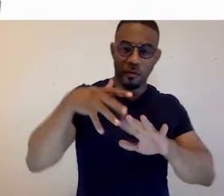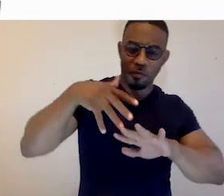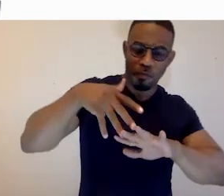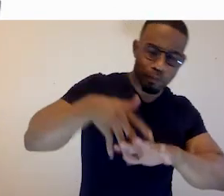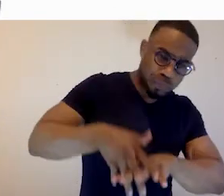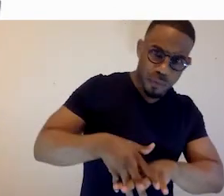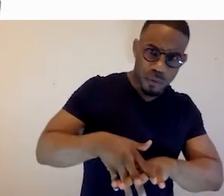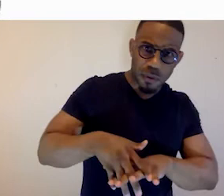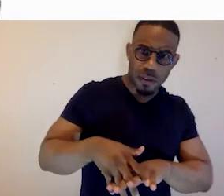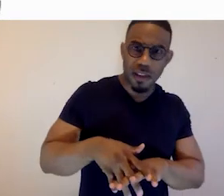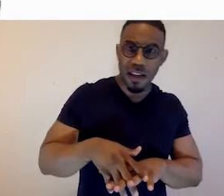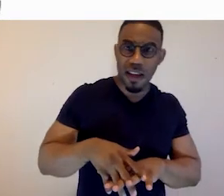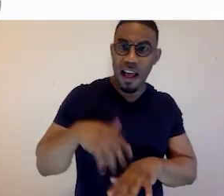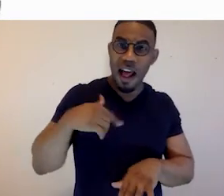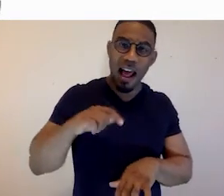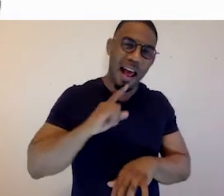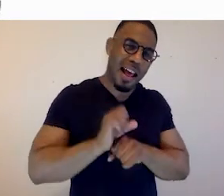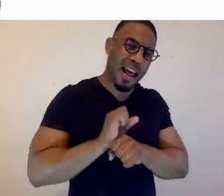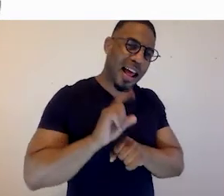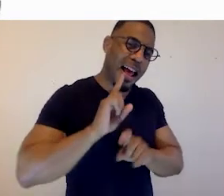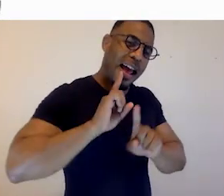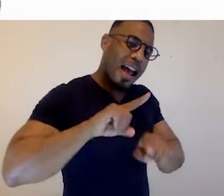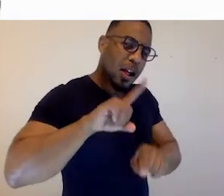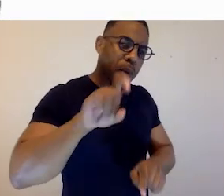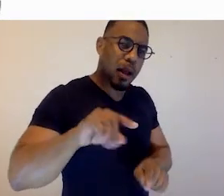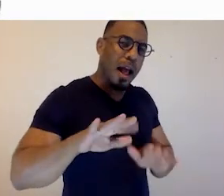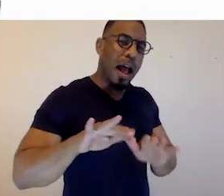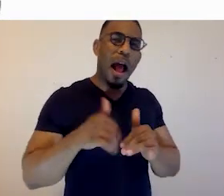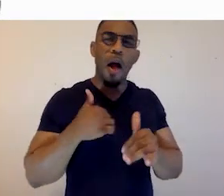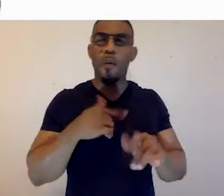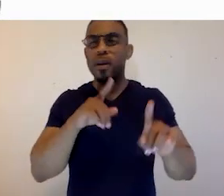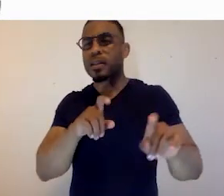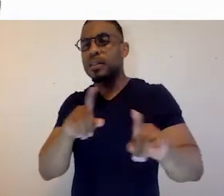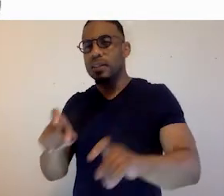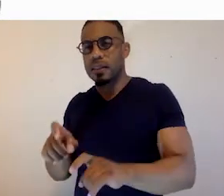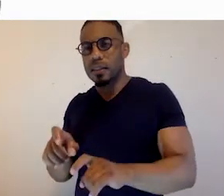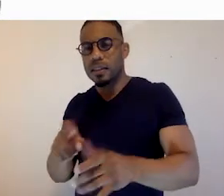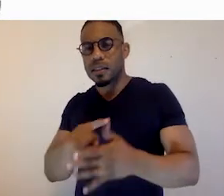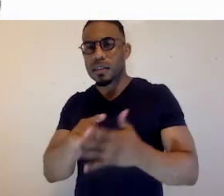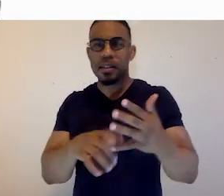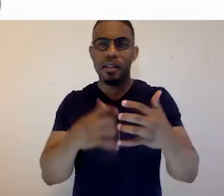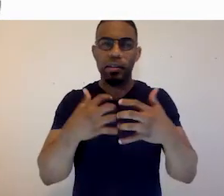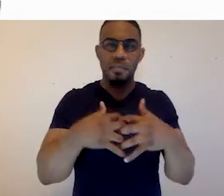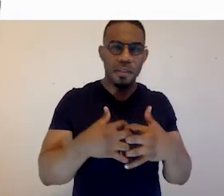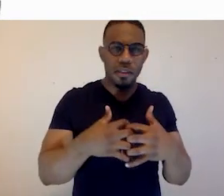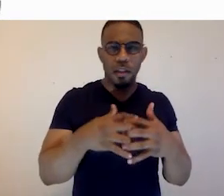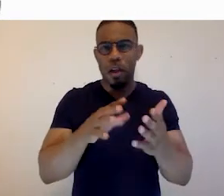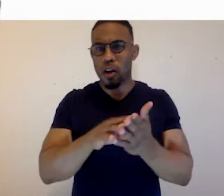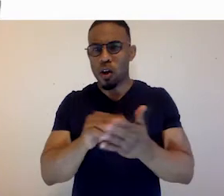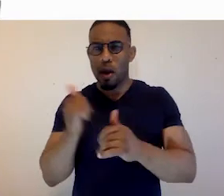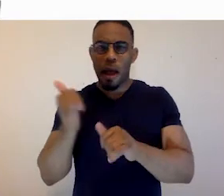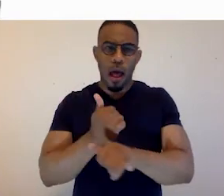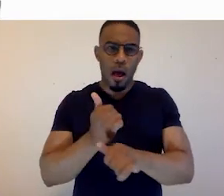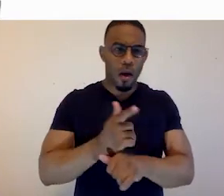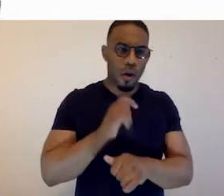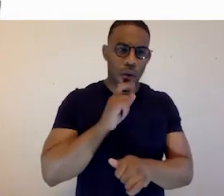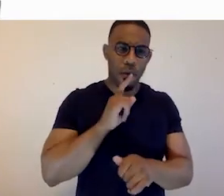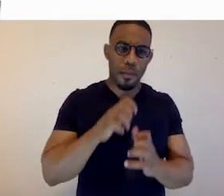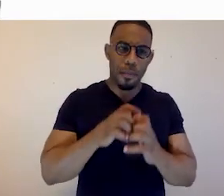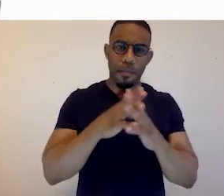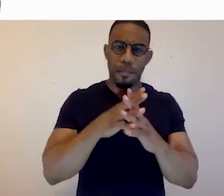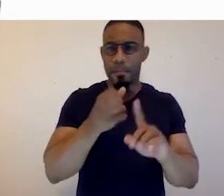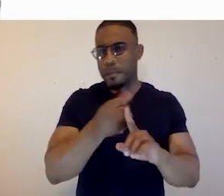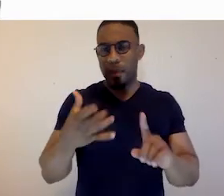trenches, and I had to actually answer the question of how do we test these machine learning algorithms that we're